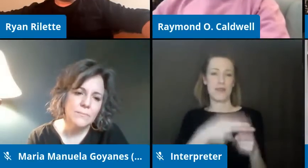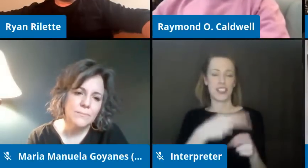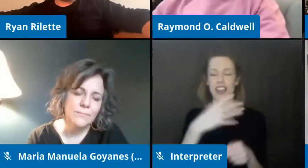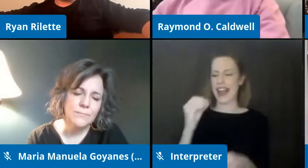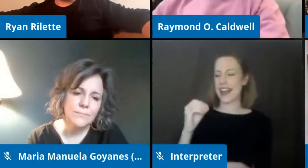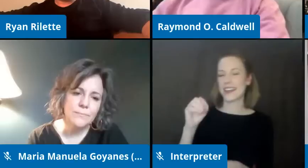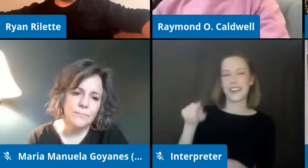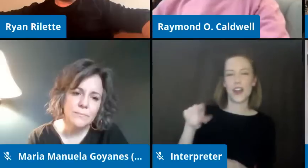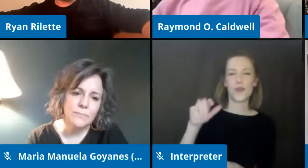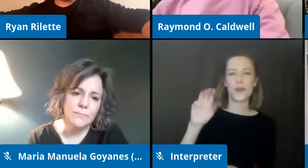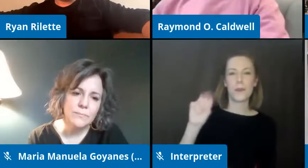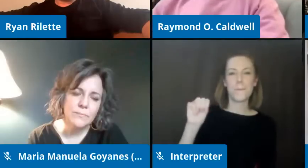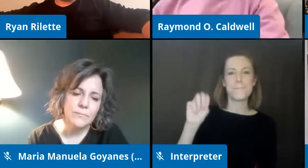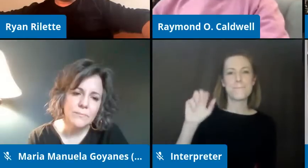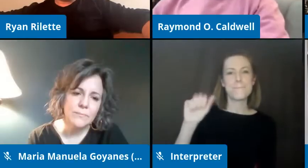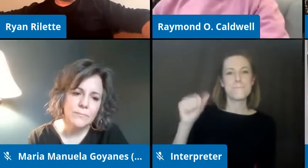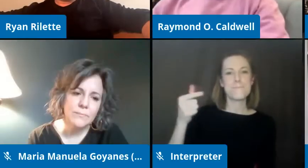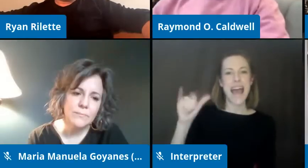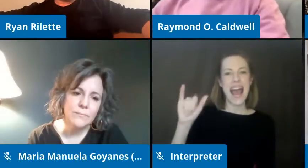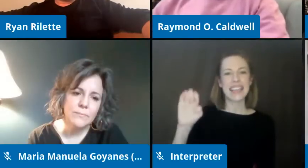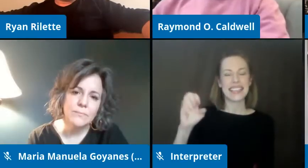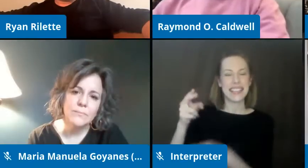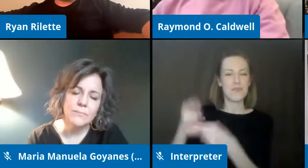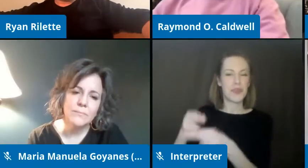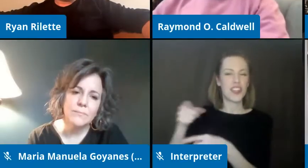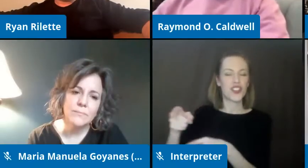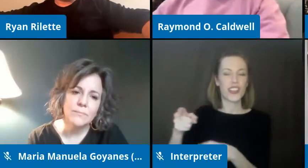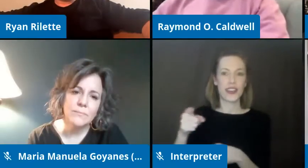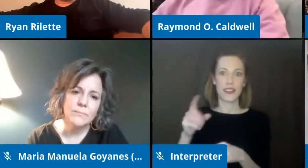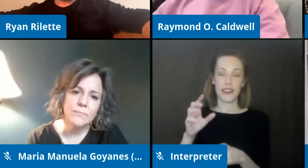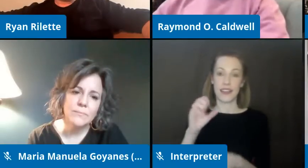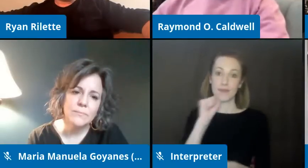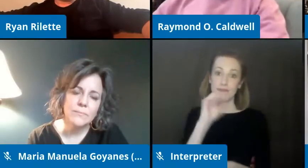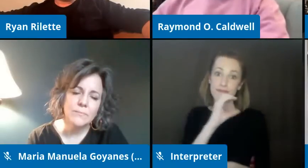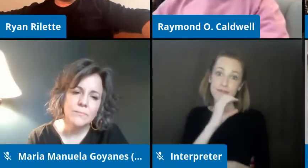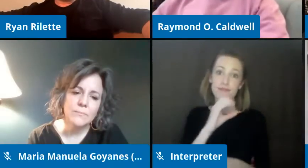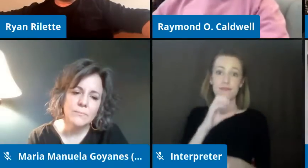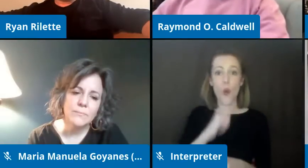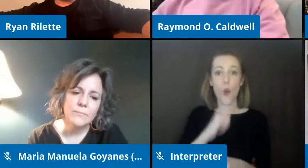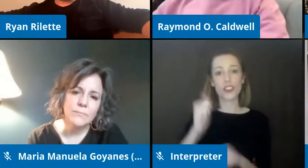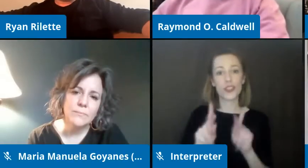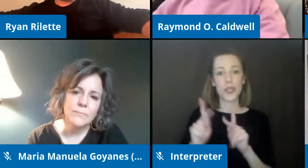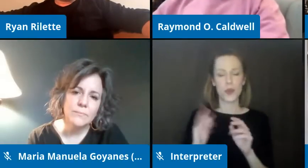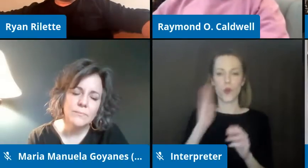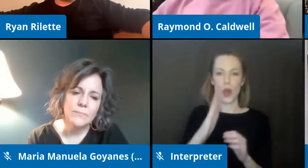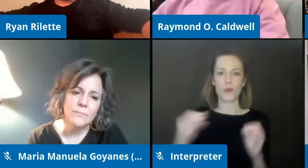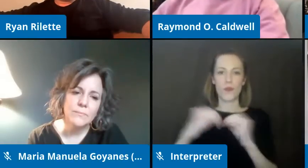her, you know, this idea that older people would be more nervous about coming back. You know, younger people, I'm just